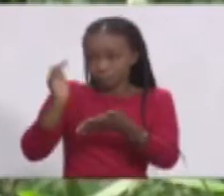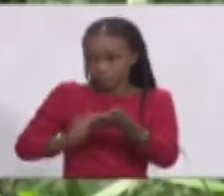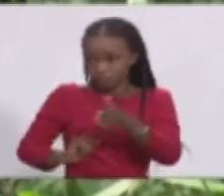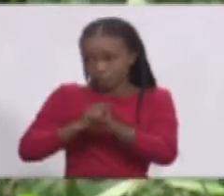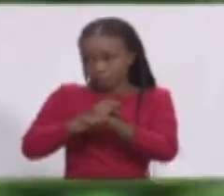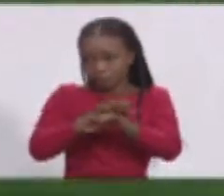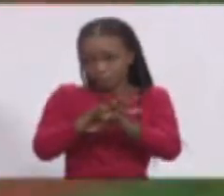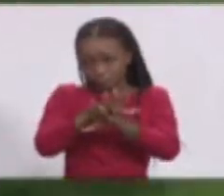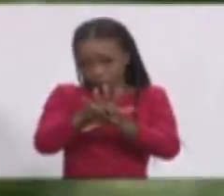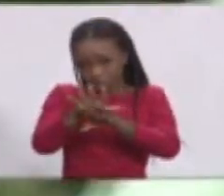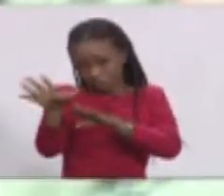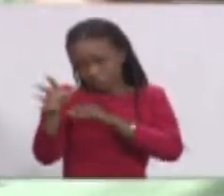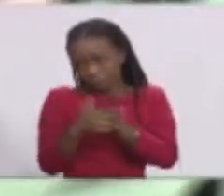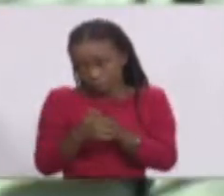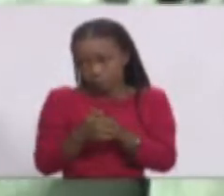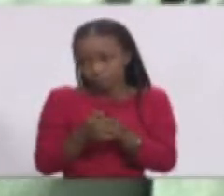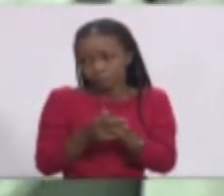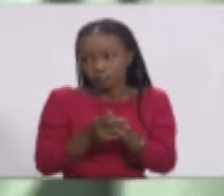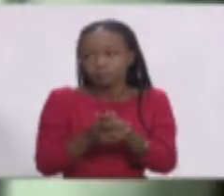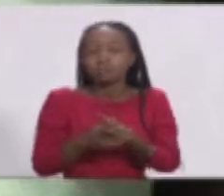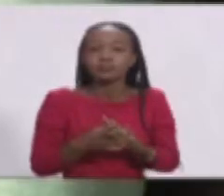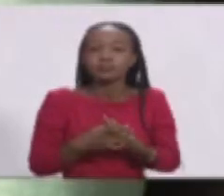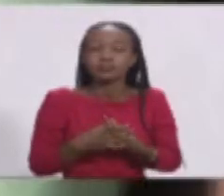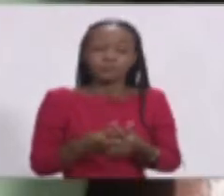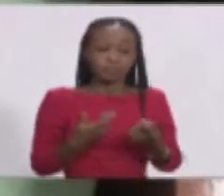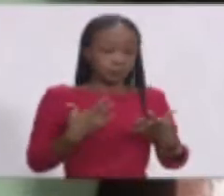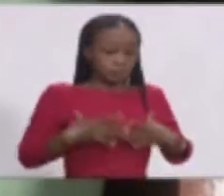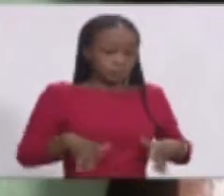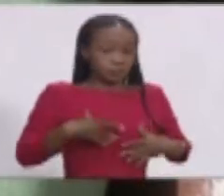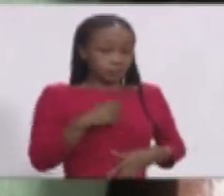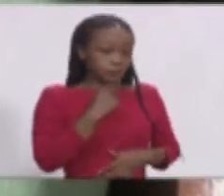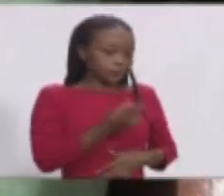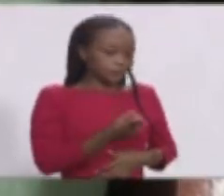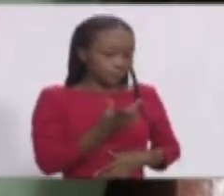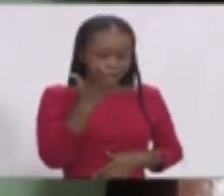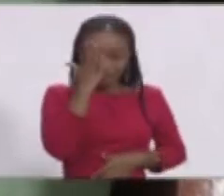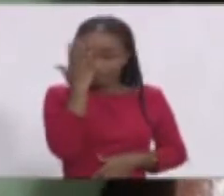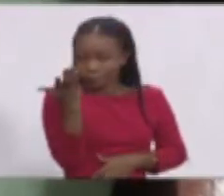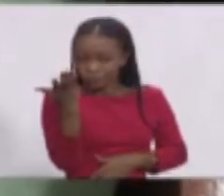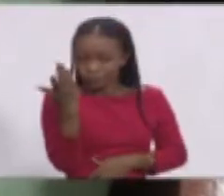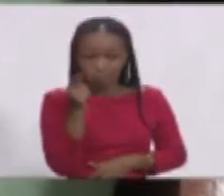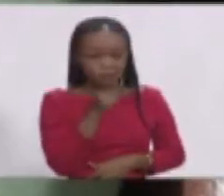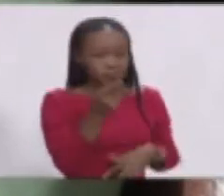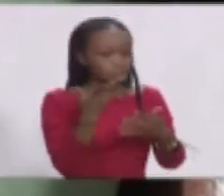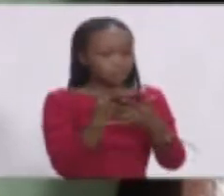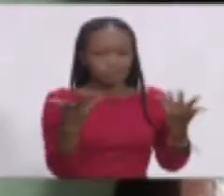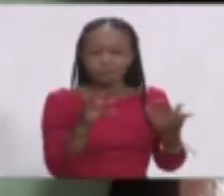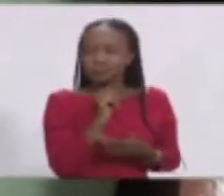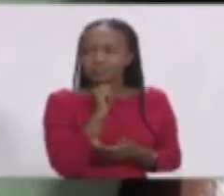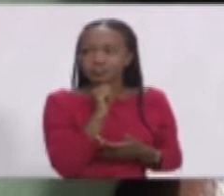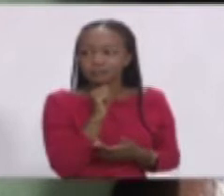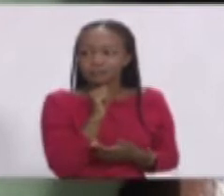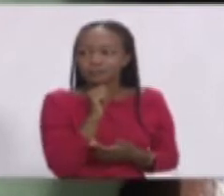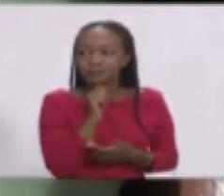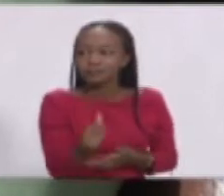of hand. Should we get scared, really? Because there's some people who are still saying, you know what, no, this thing is it's still a hoax.